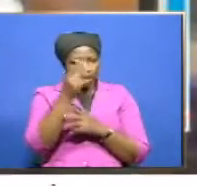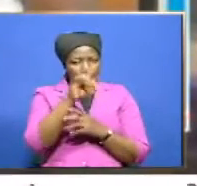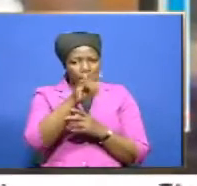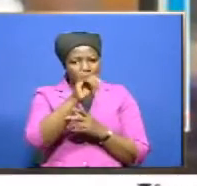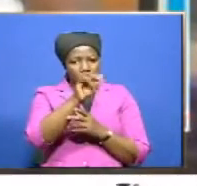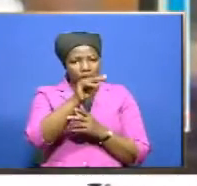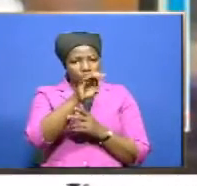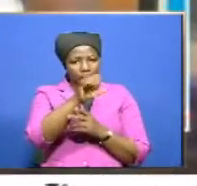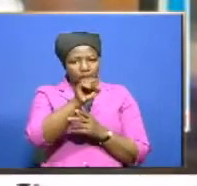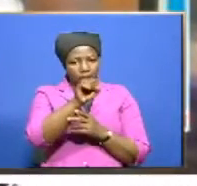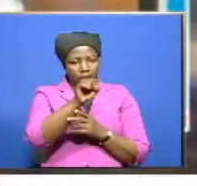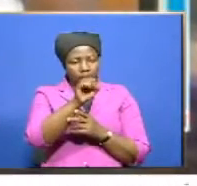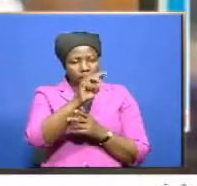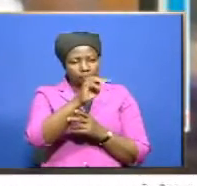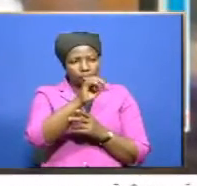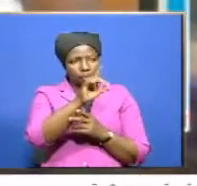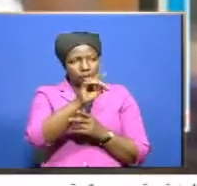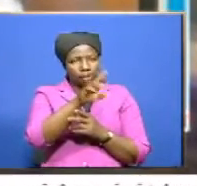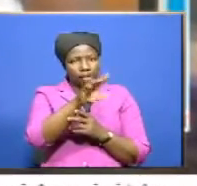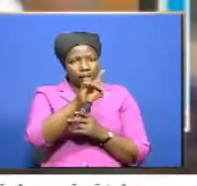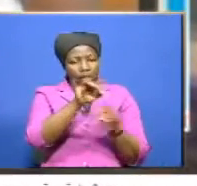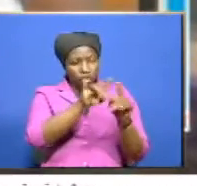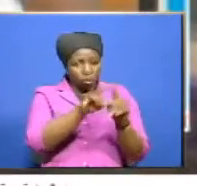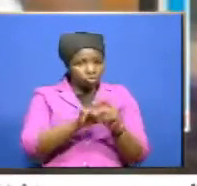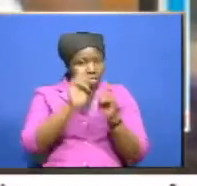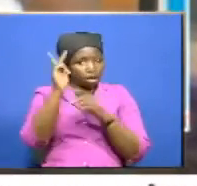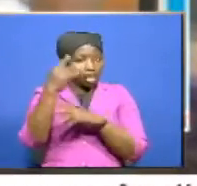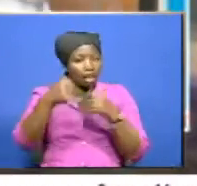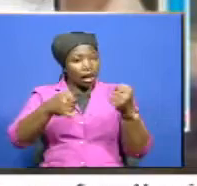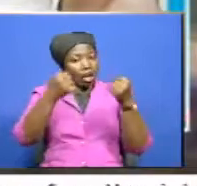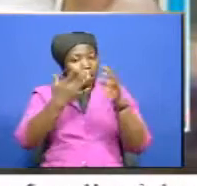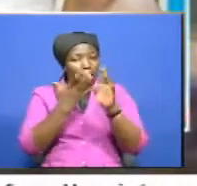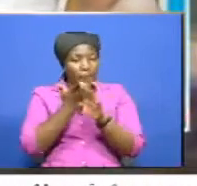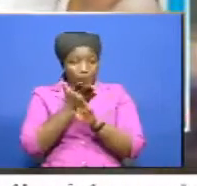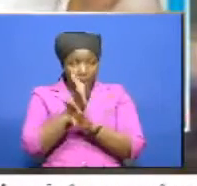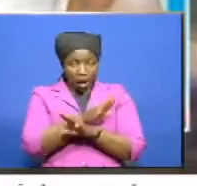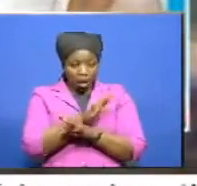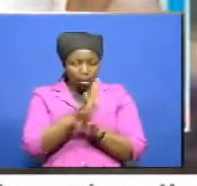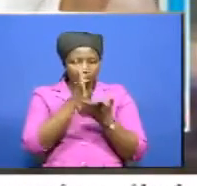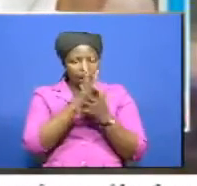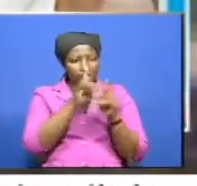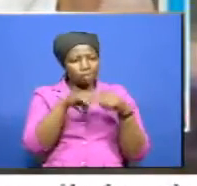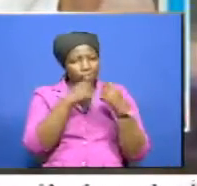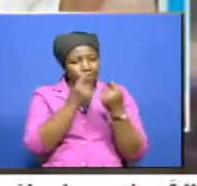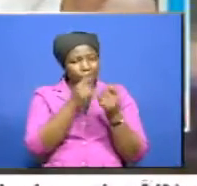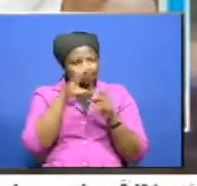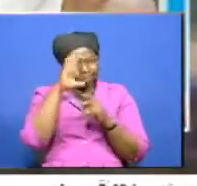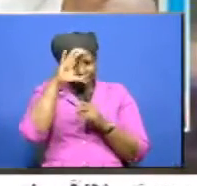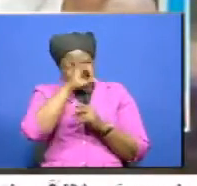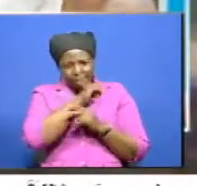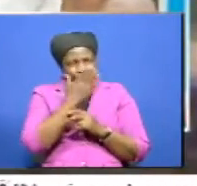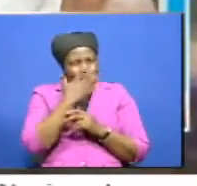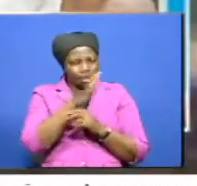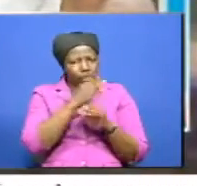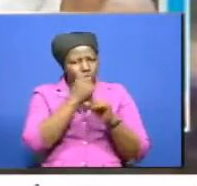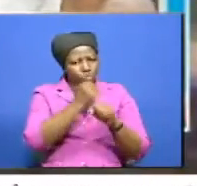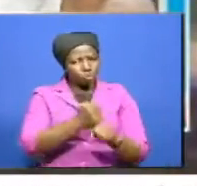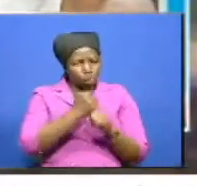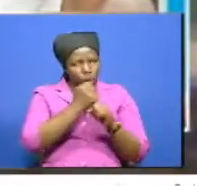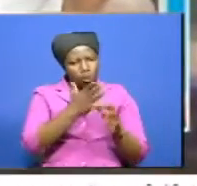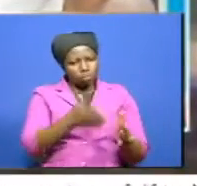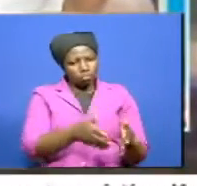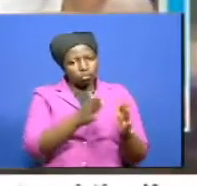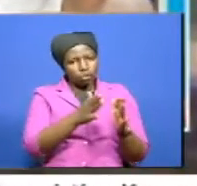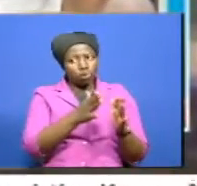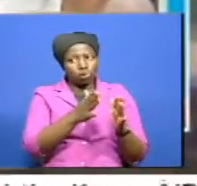Russia last night. And also, the Kenya Cup is back, and some teams already missing, you know, the Ngong Road gang, you